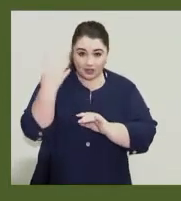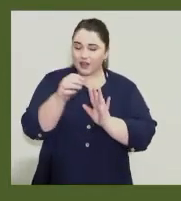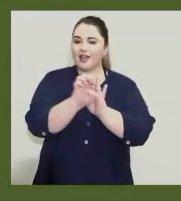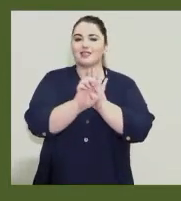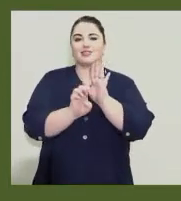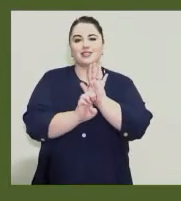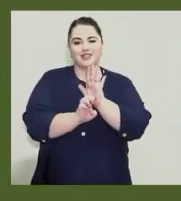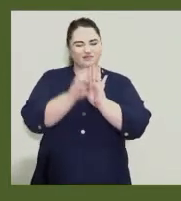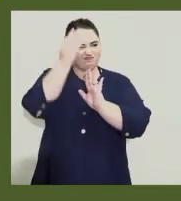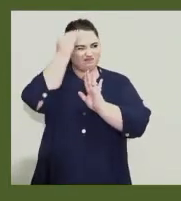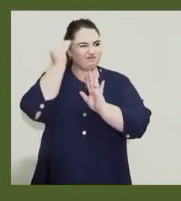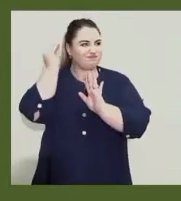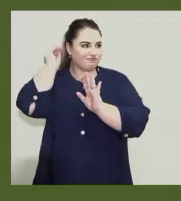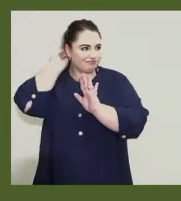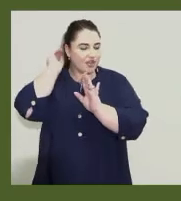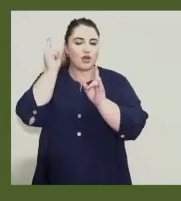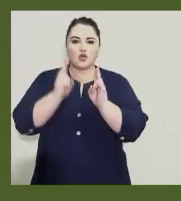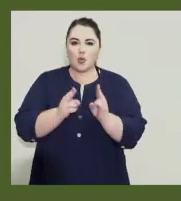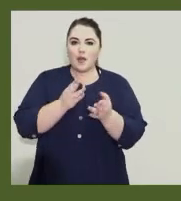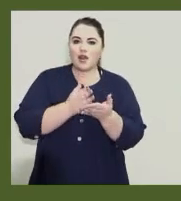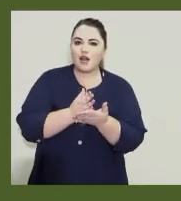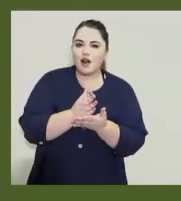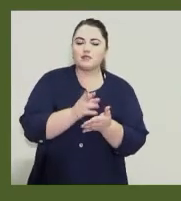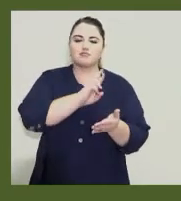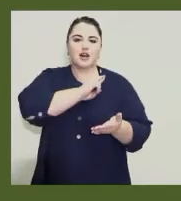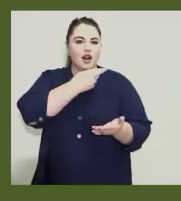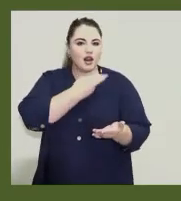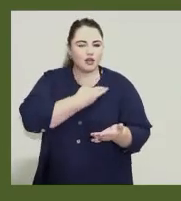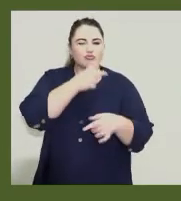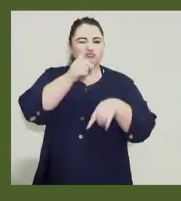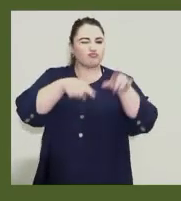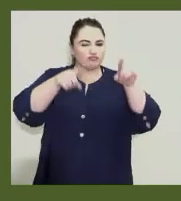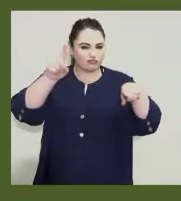mind human rights, religion, and so on.